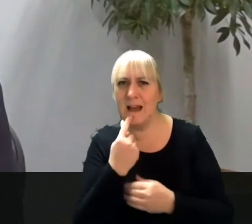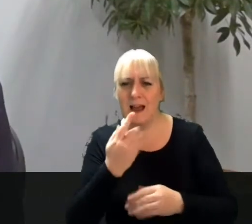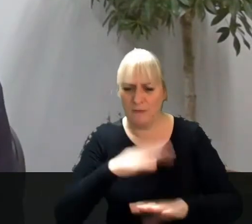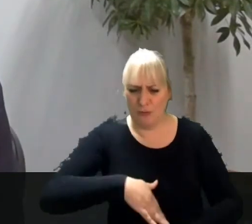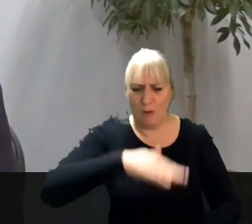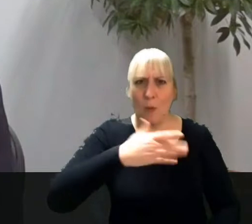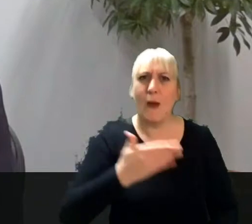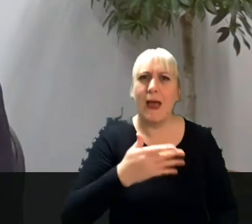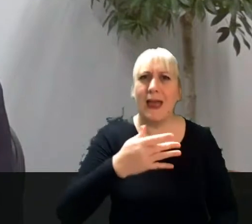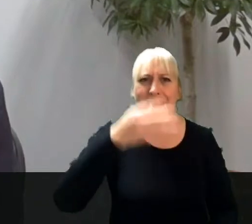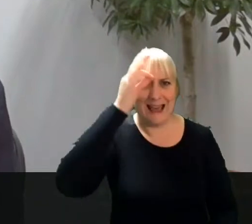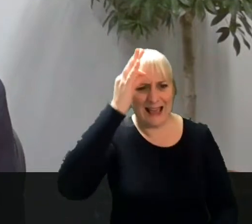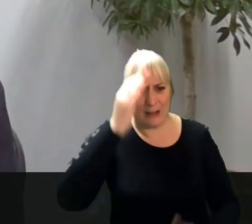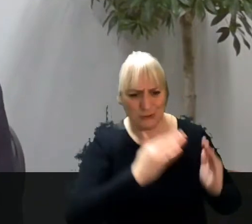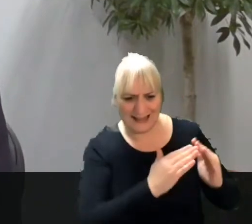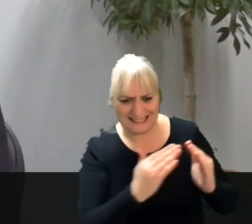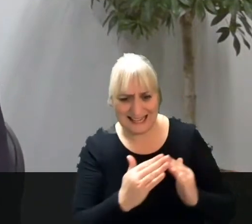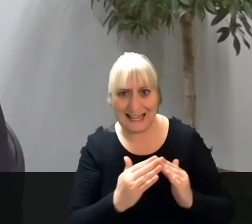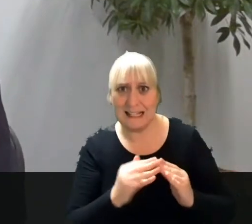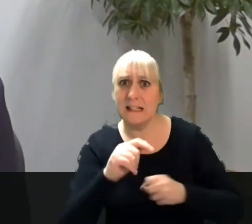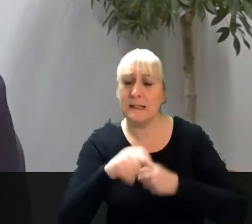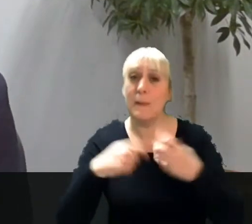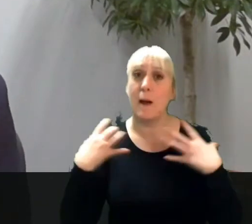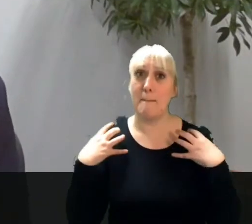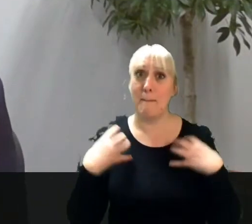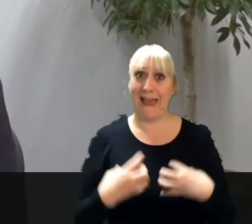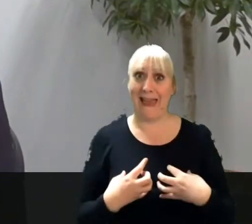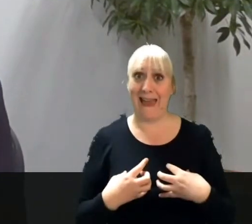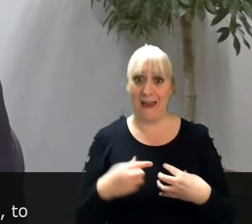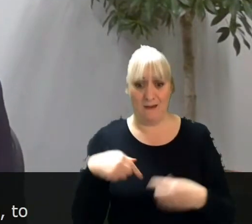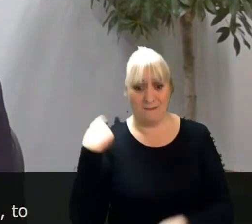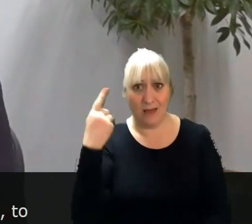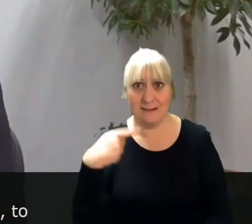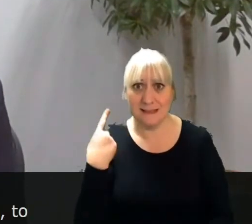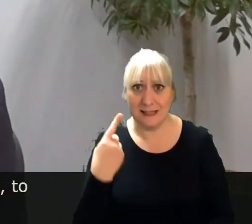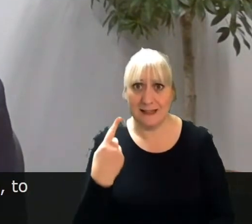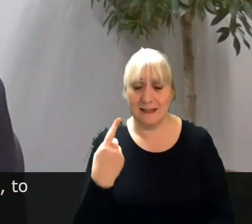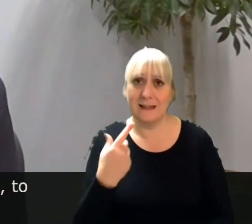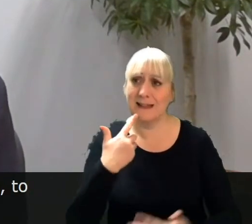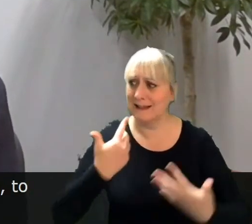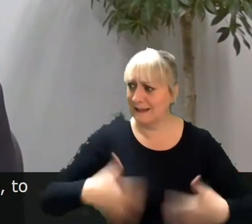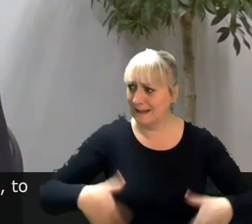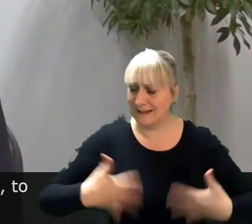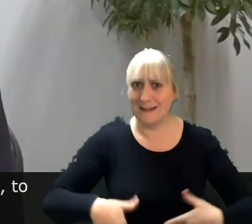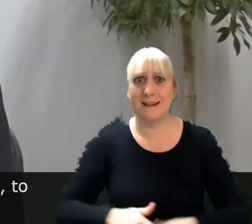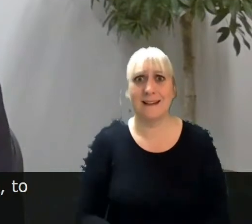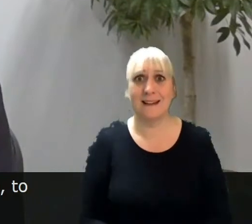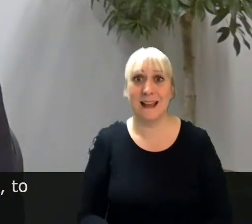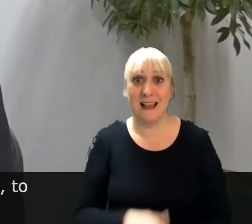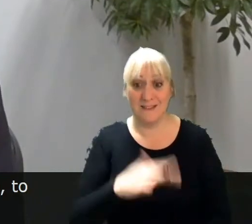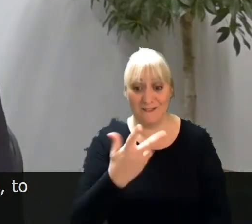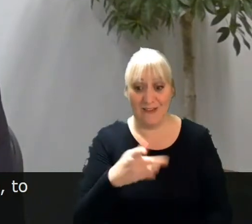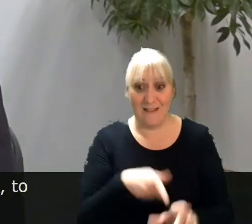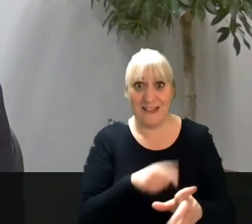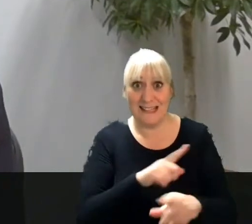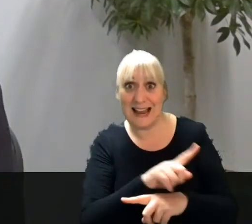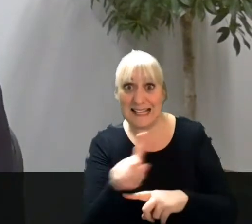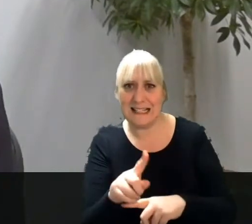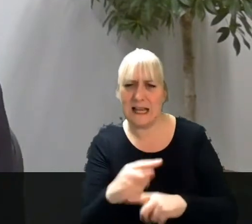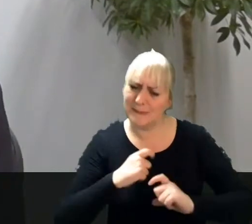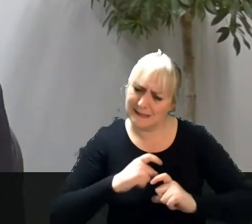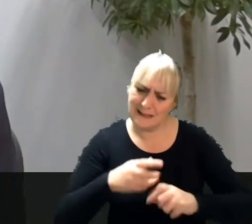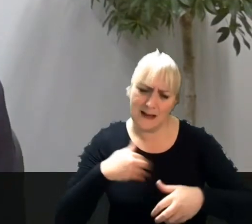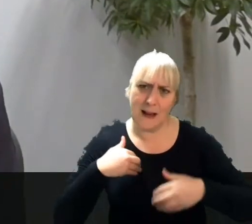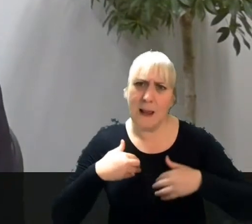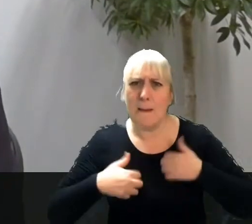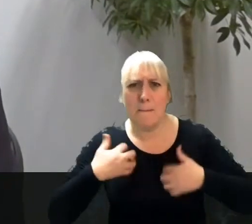mayor of the greatest city on earth. 5 years on, I still wake up every day passionate about delivering the promises I